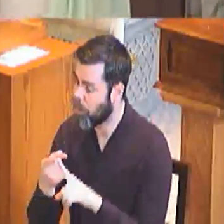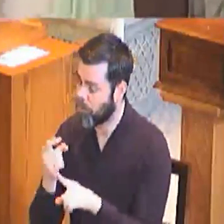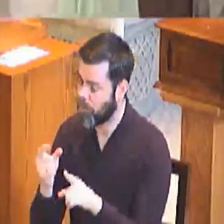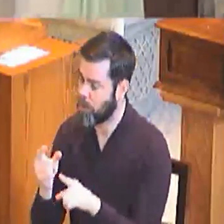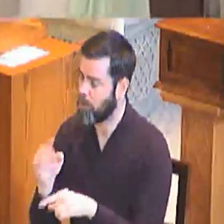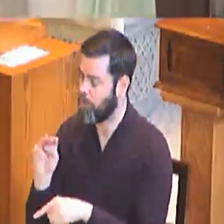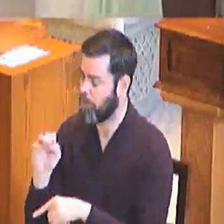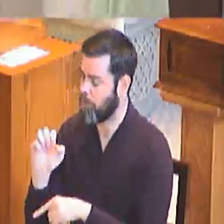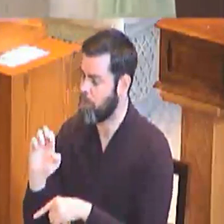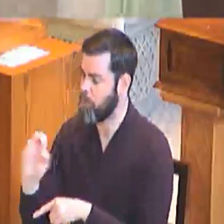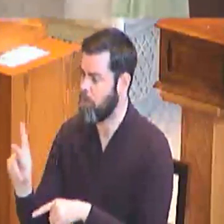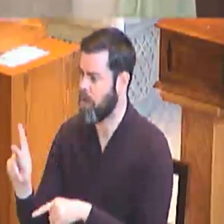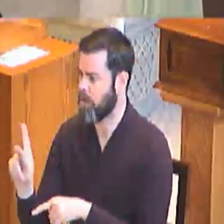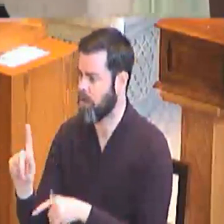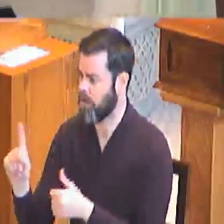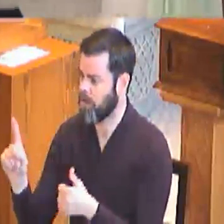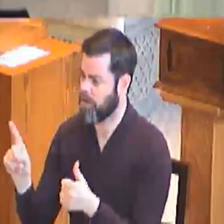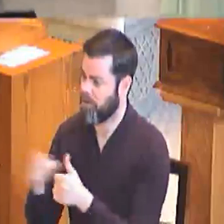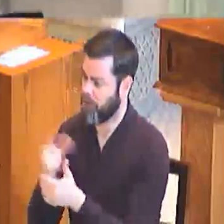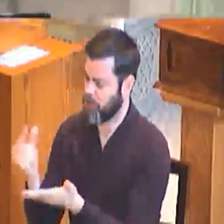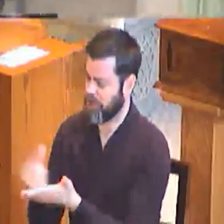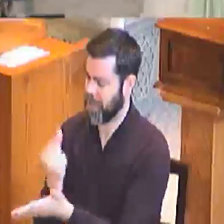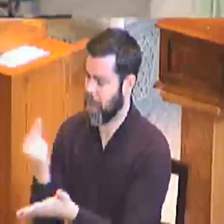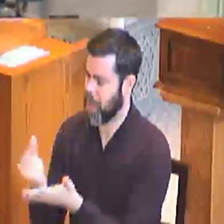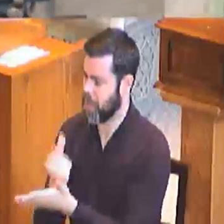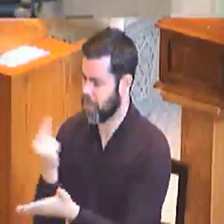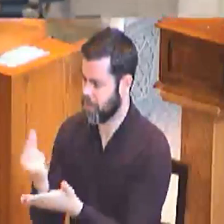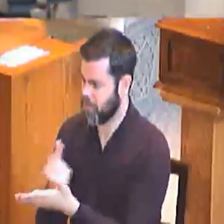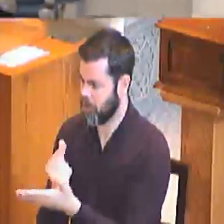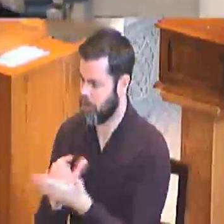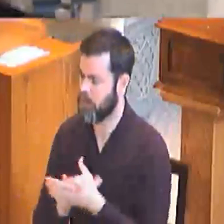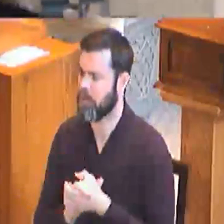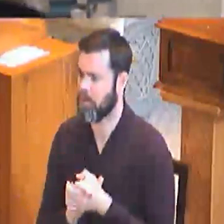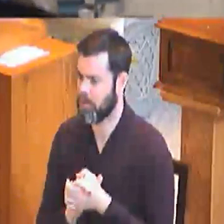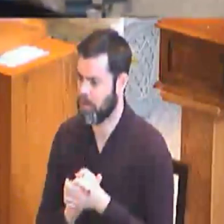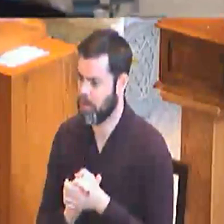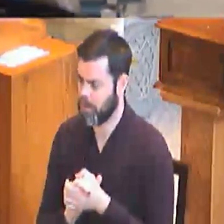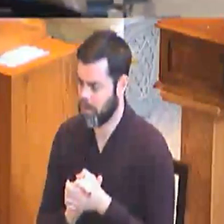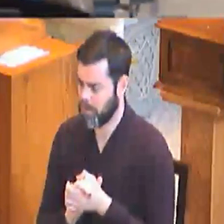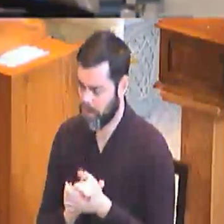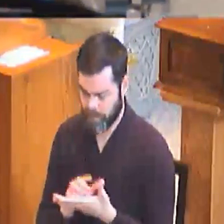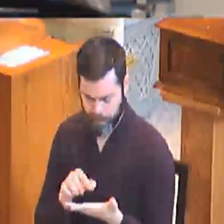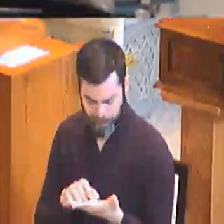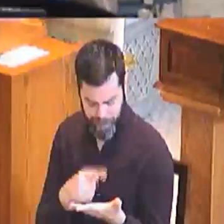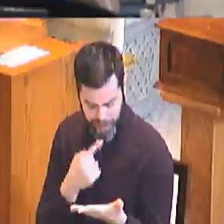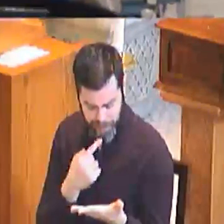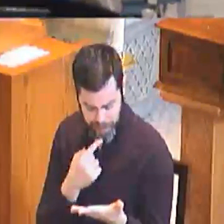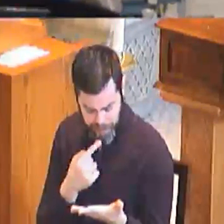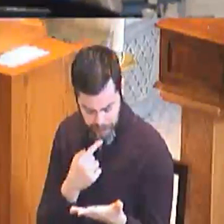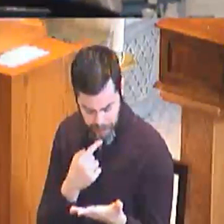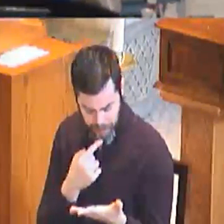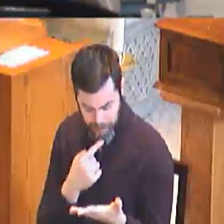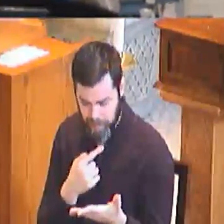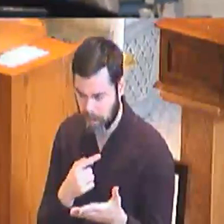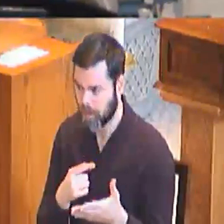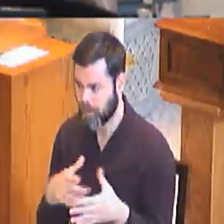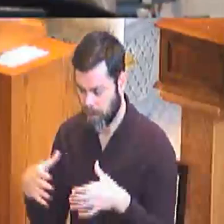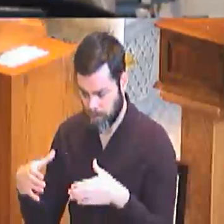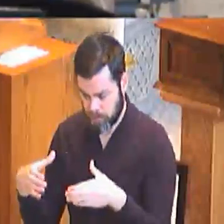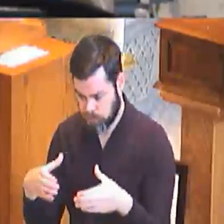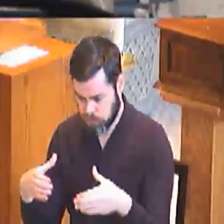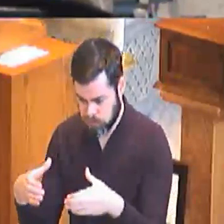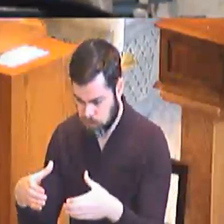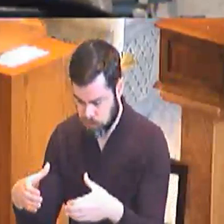first gospel written. It was the closest time to Jesus' life. It says, and when they were approaching Jerusalem